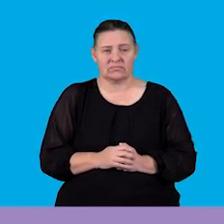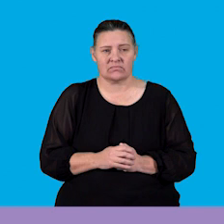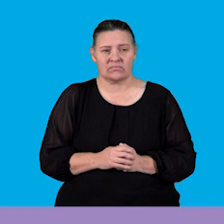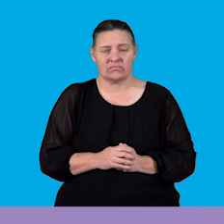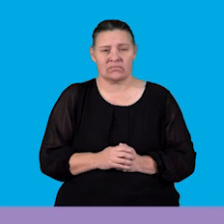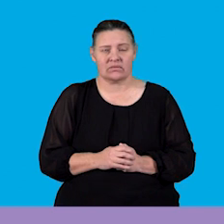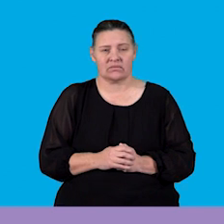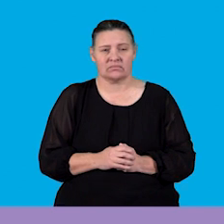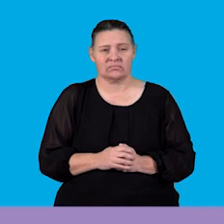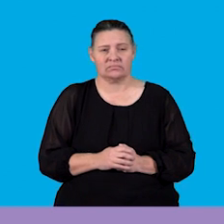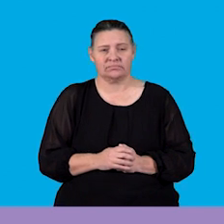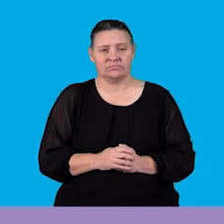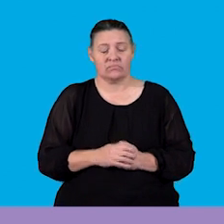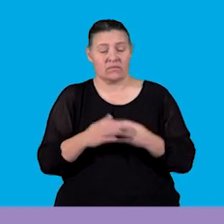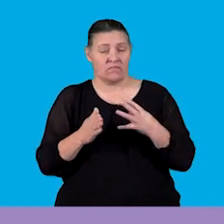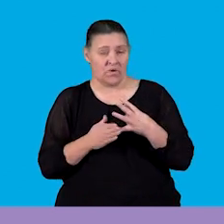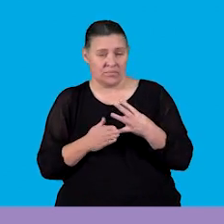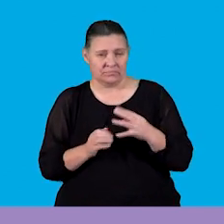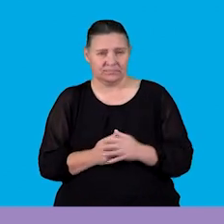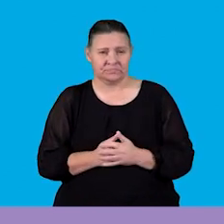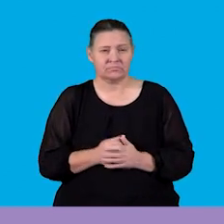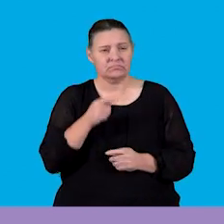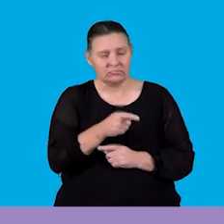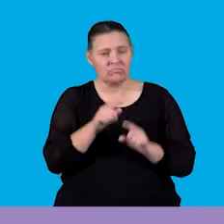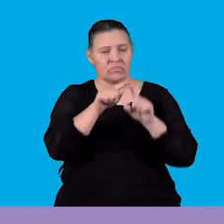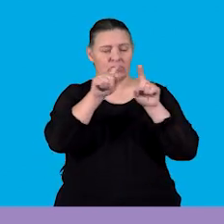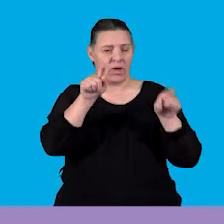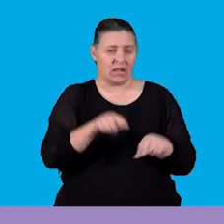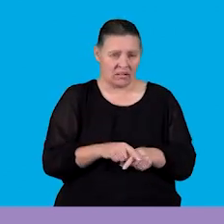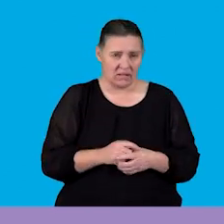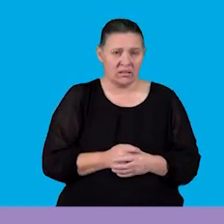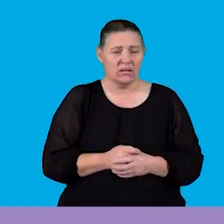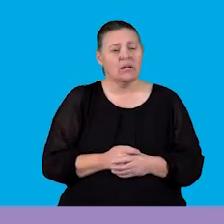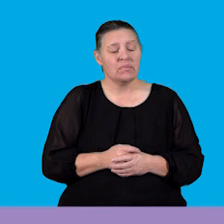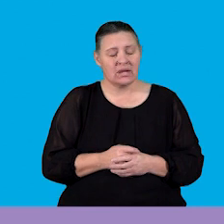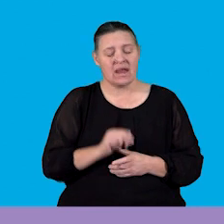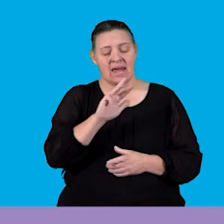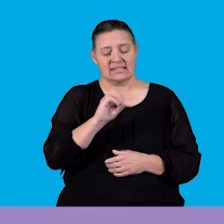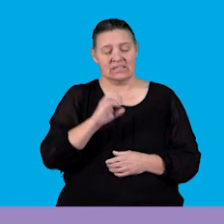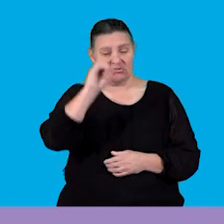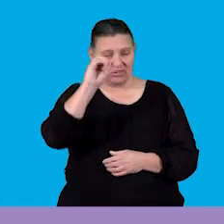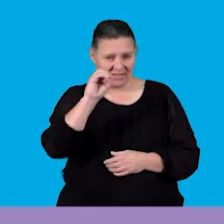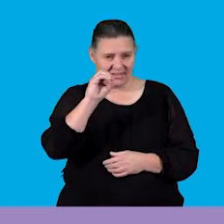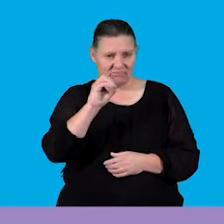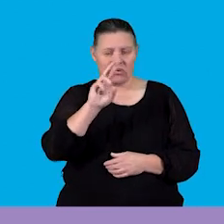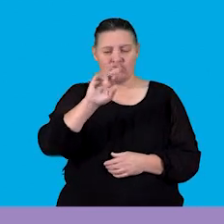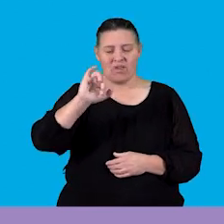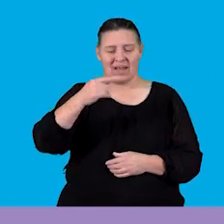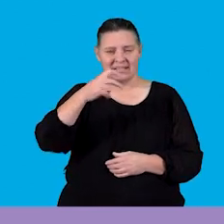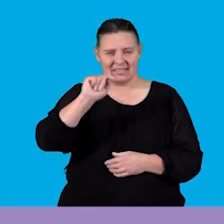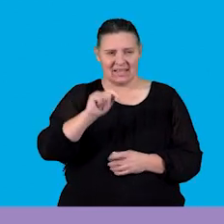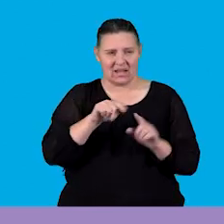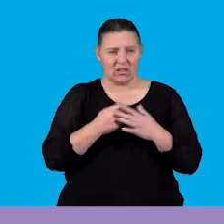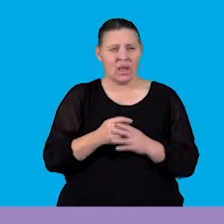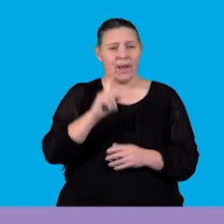degrees. Let's look at the next question. It says there, the following triangle is a right-angled triangle.